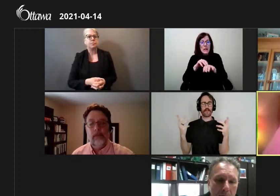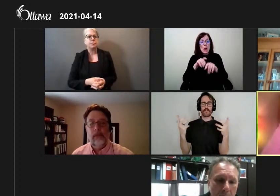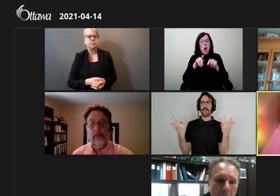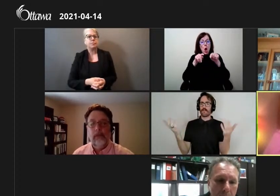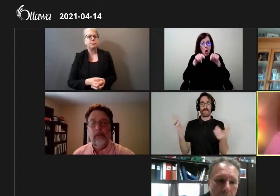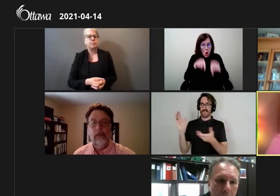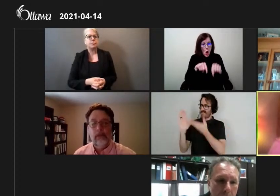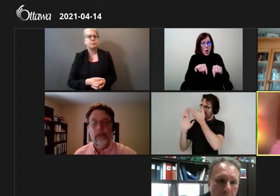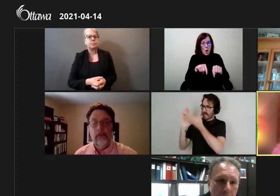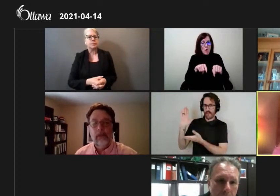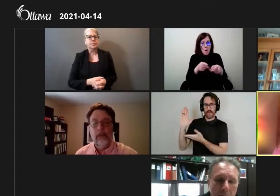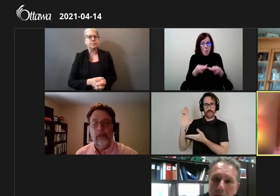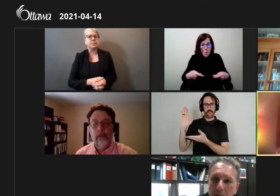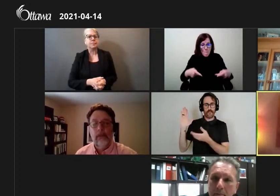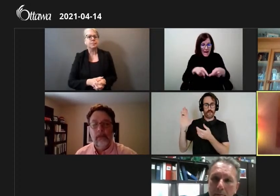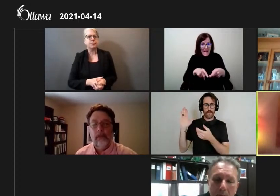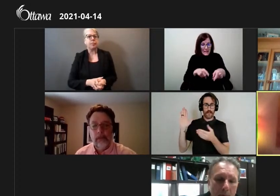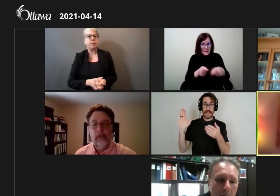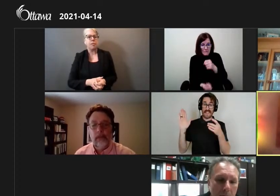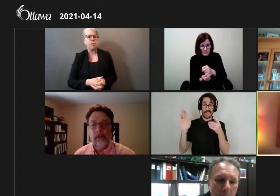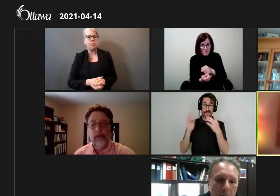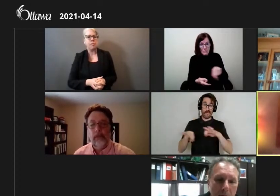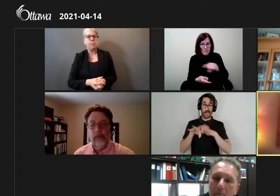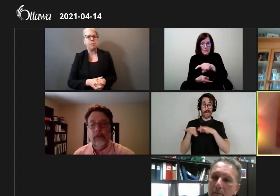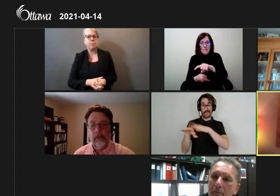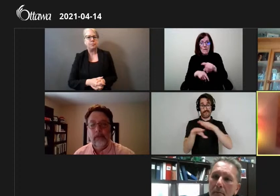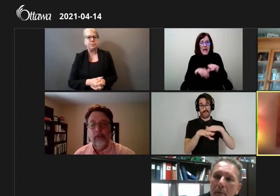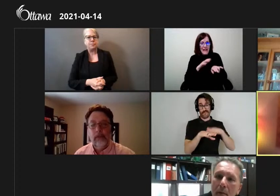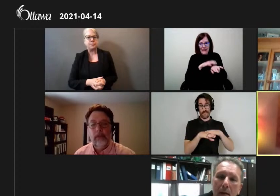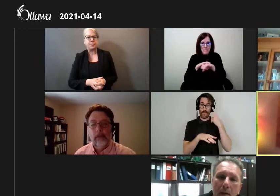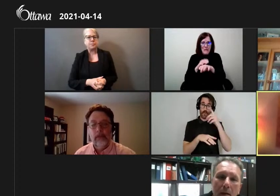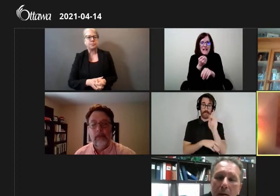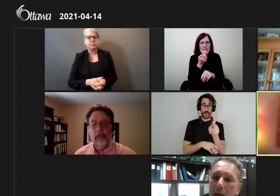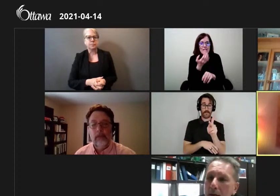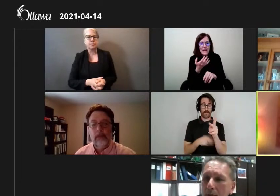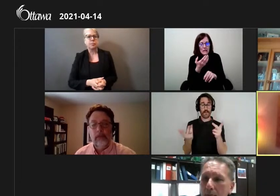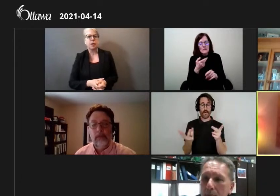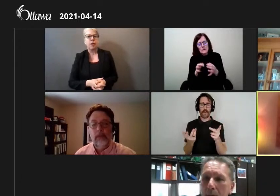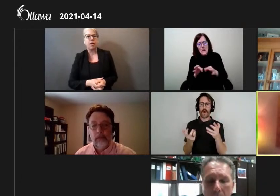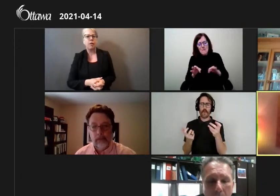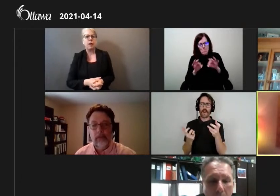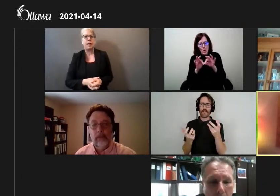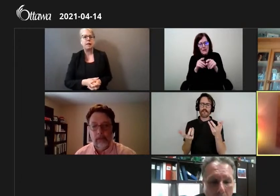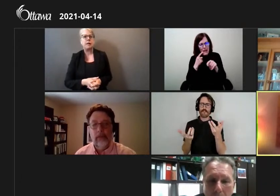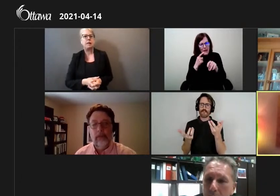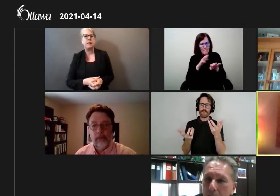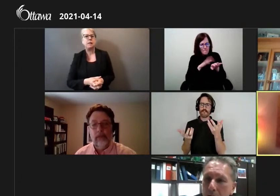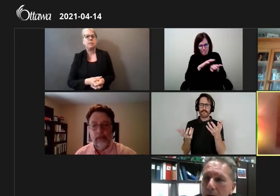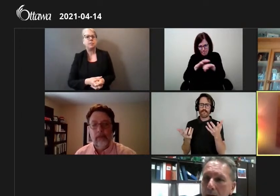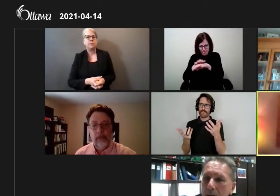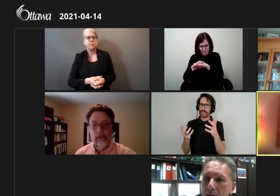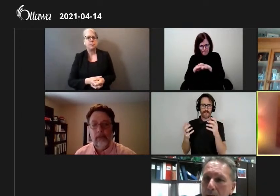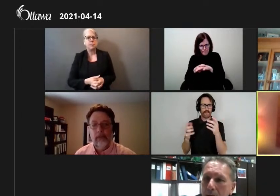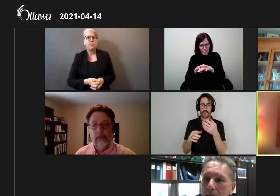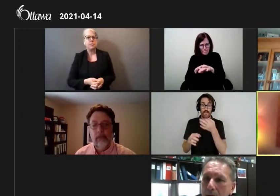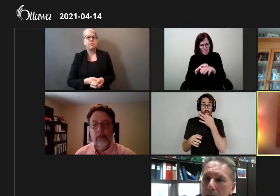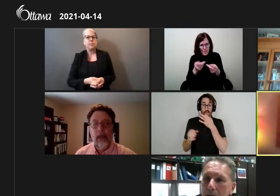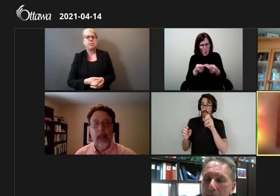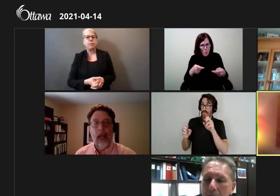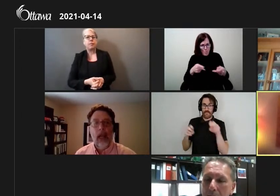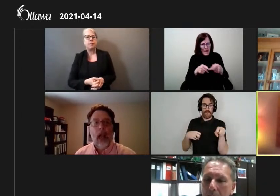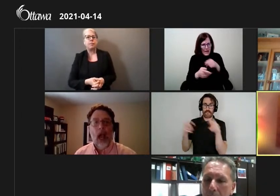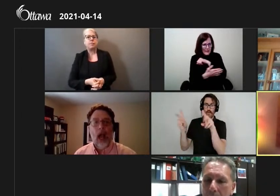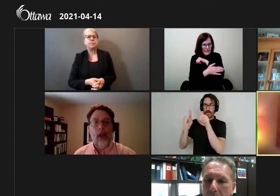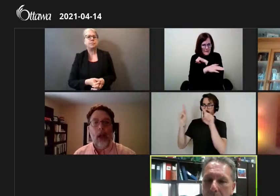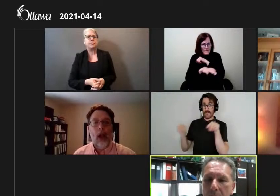all of those things. I think they're all important reminders in our park. So I'd like to get some of that up as soon as possible. What's the time frame on